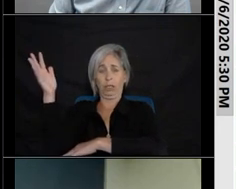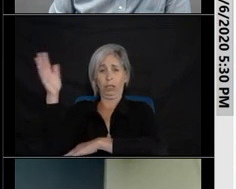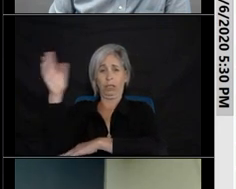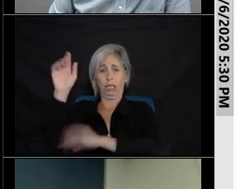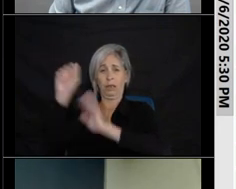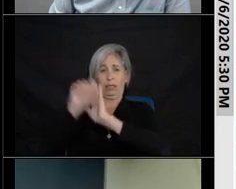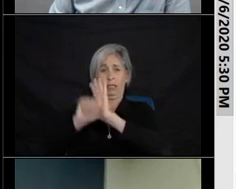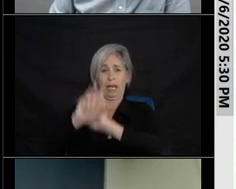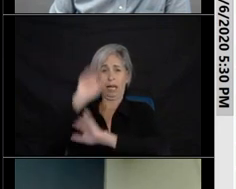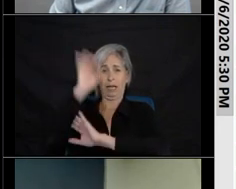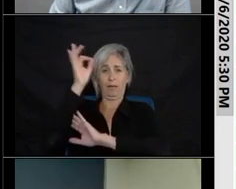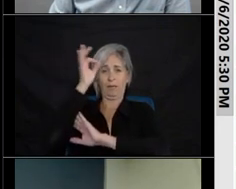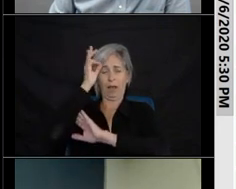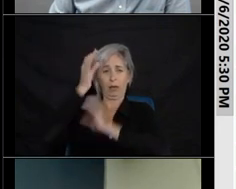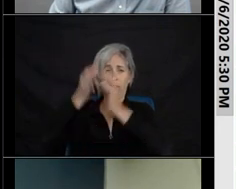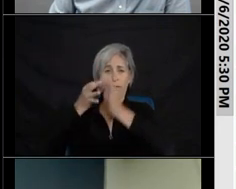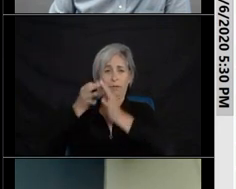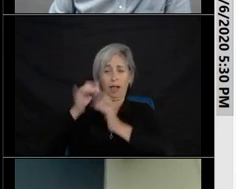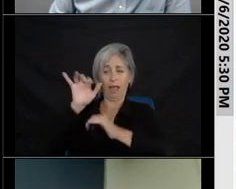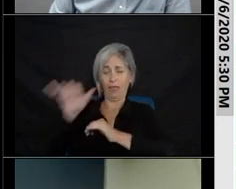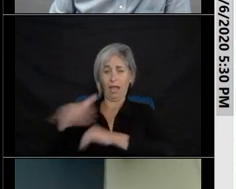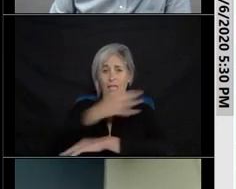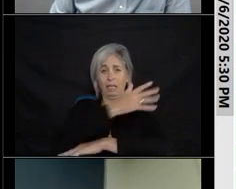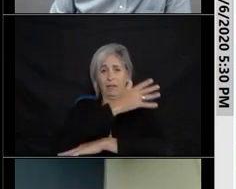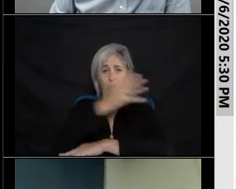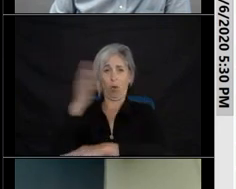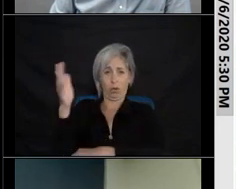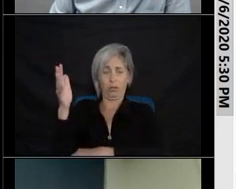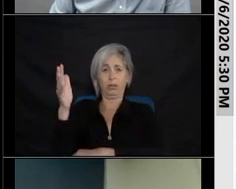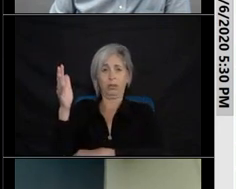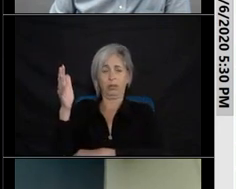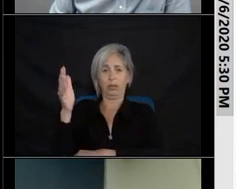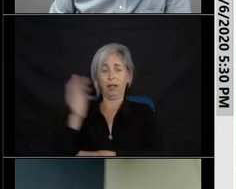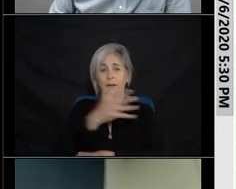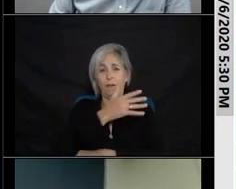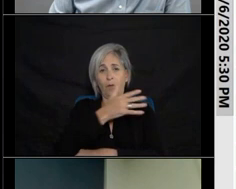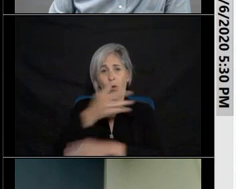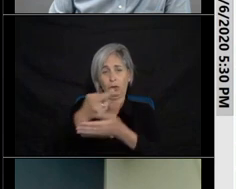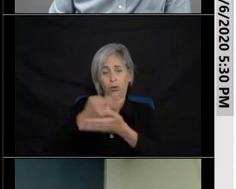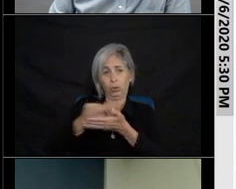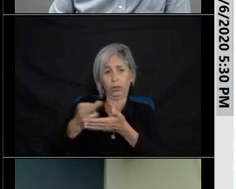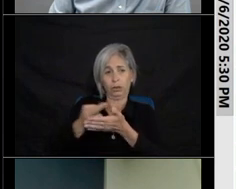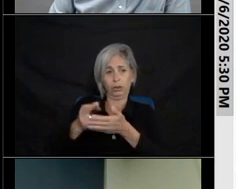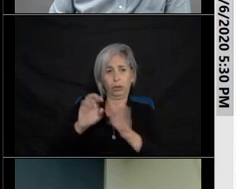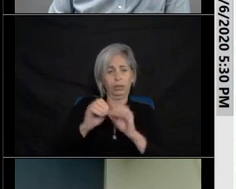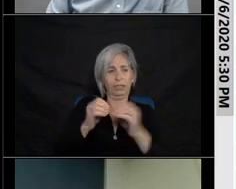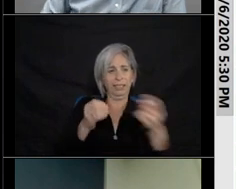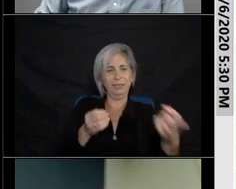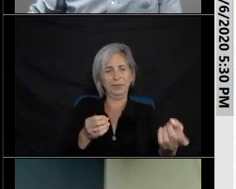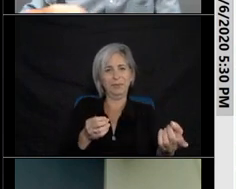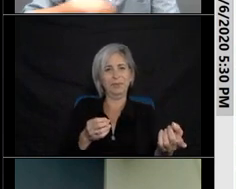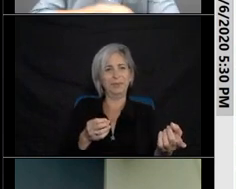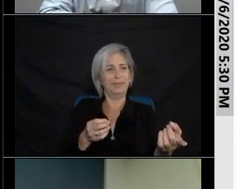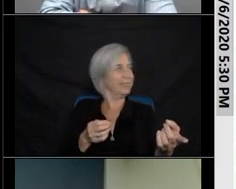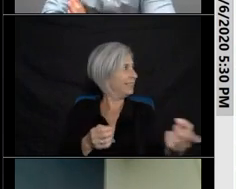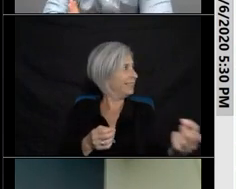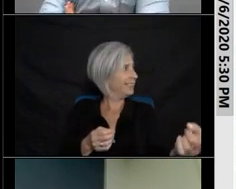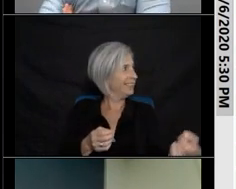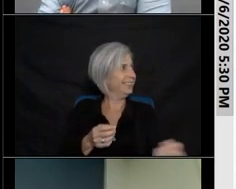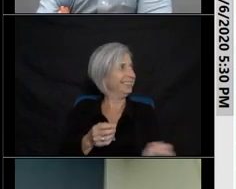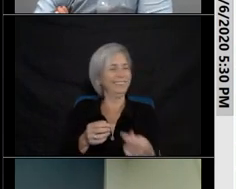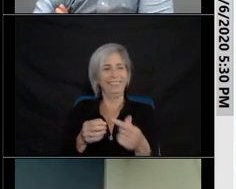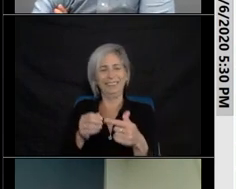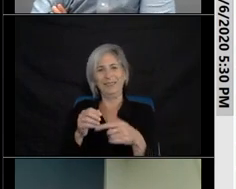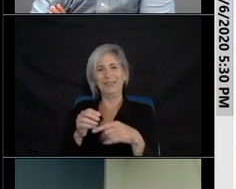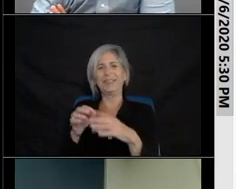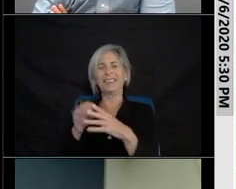United Nations definitions, and the International Union of Forest Research Organizations. I went into the forest for 3 hours